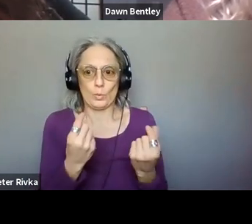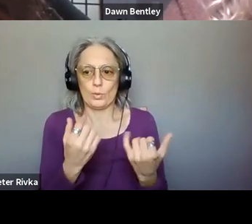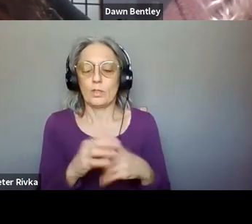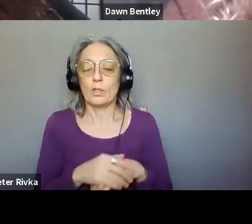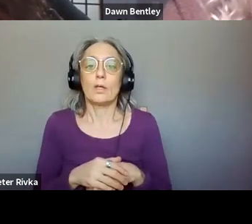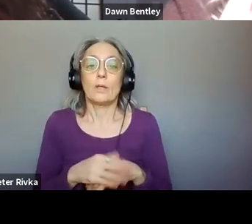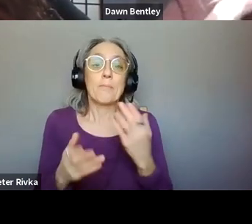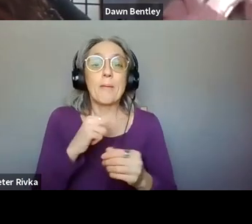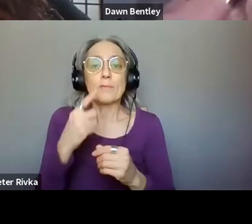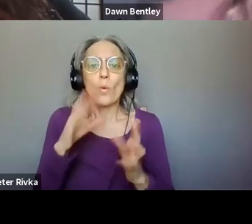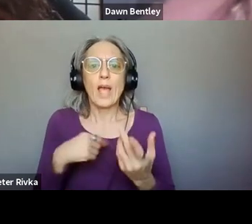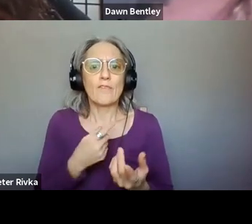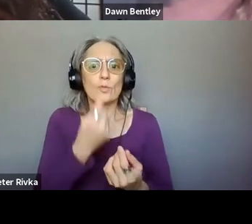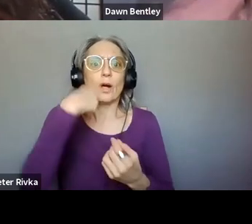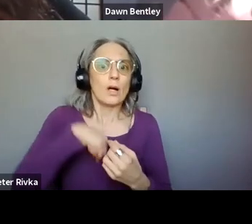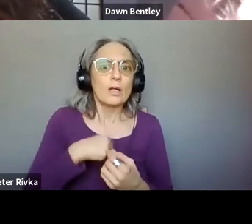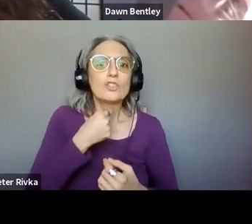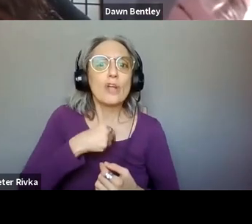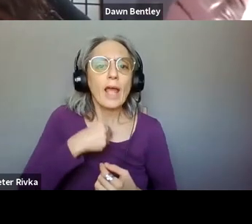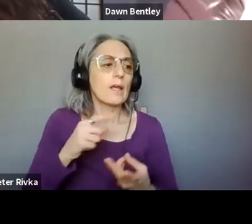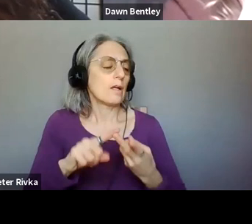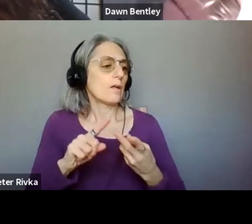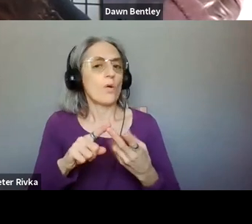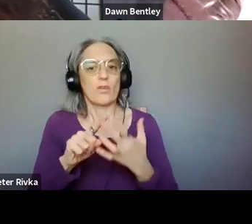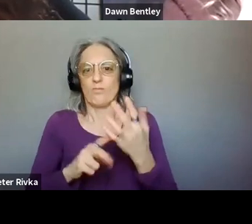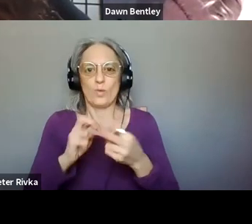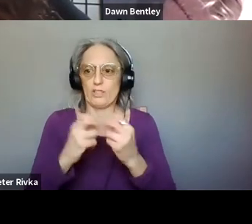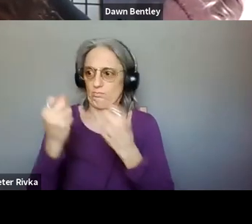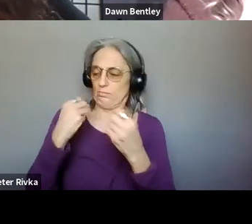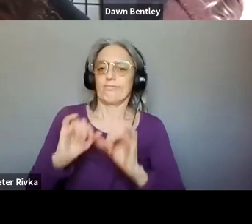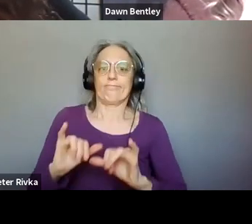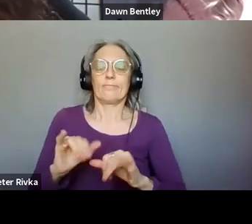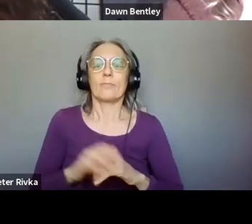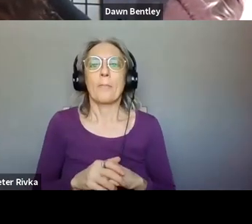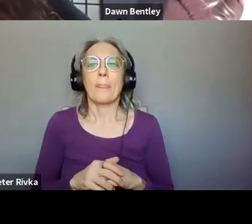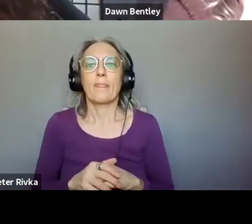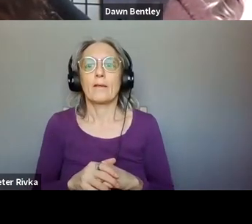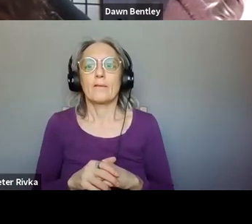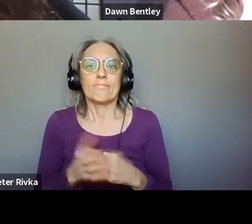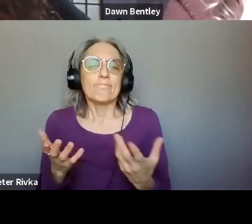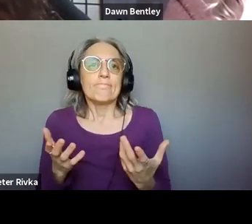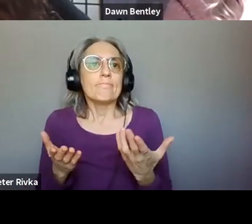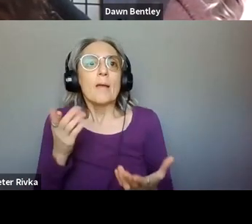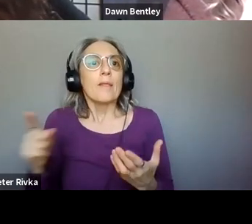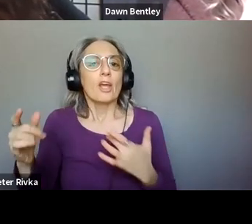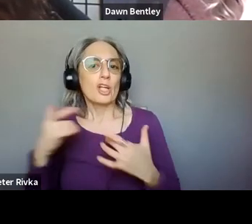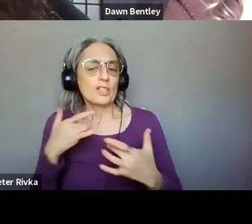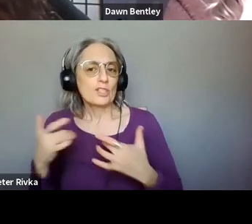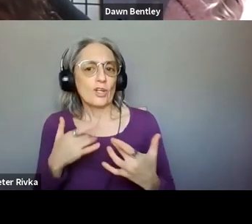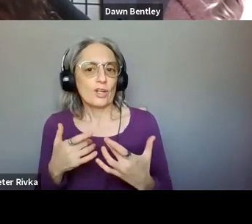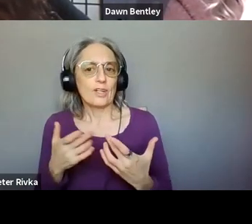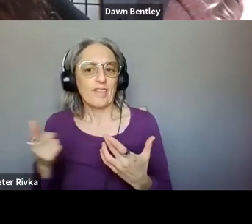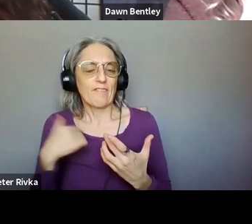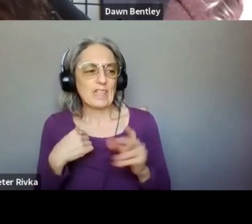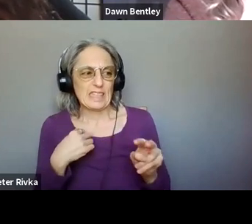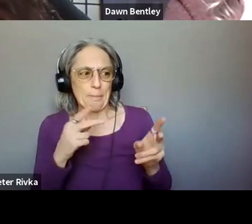trach in. We have different issues going on here. We're just concerned that we're not certain the person has the ability to